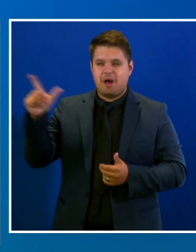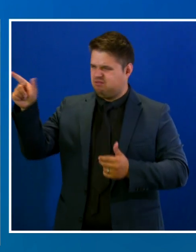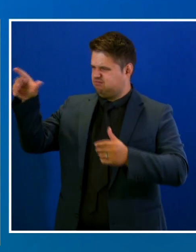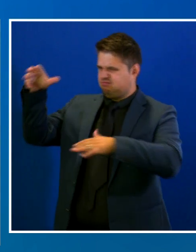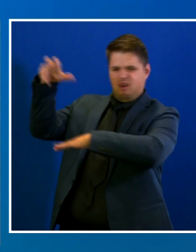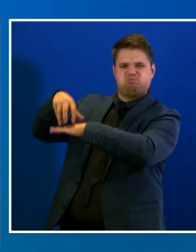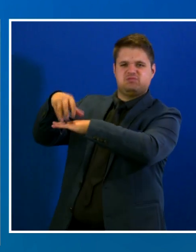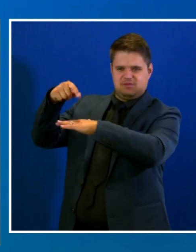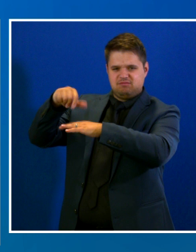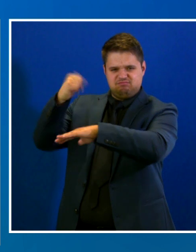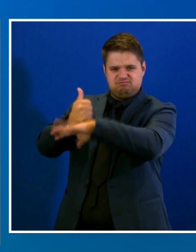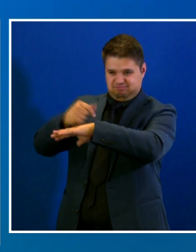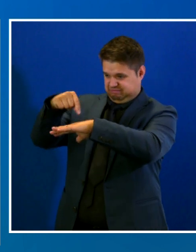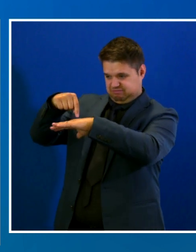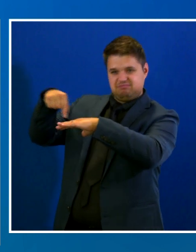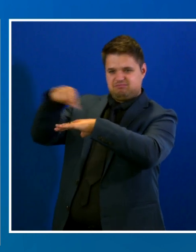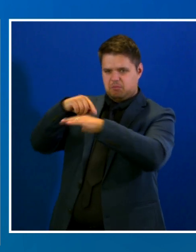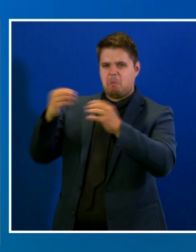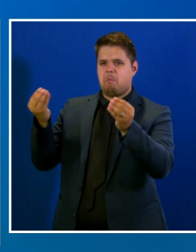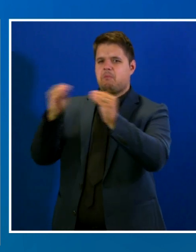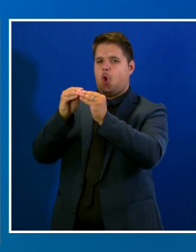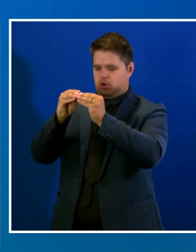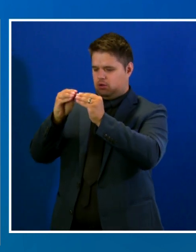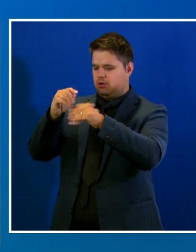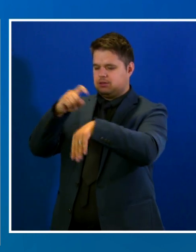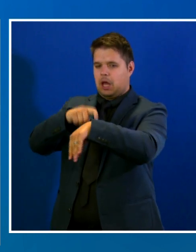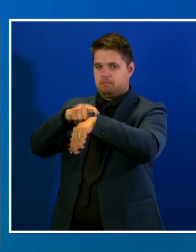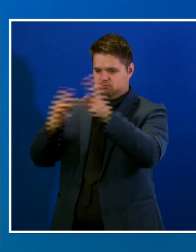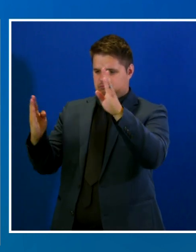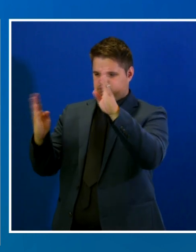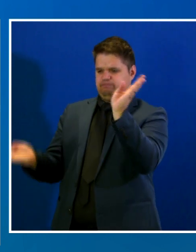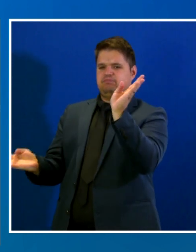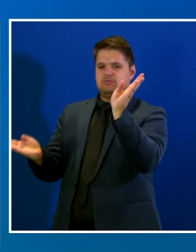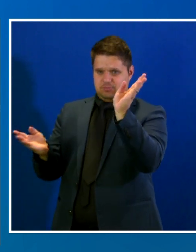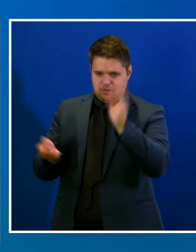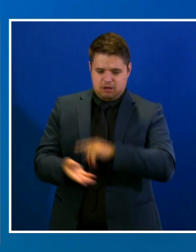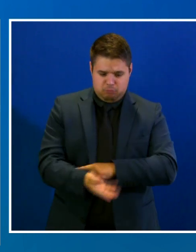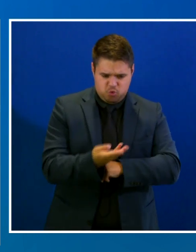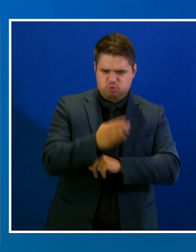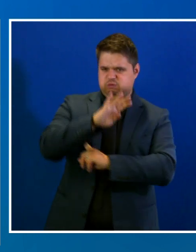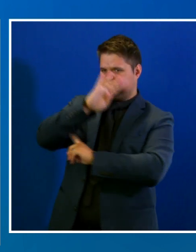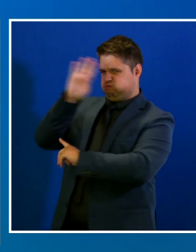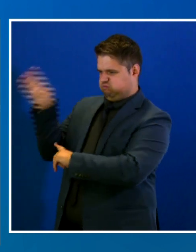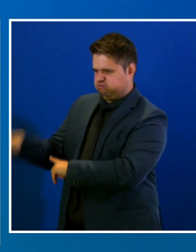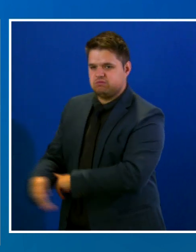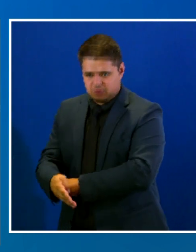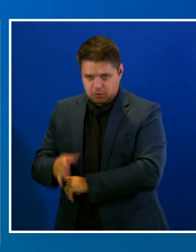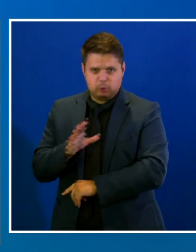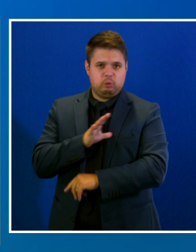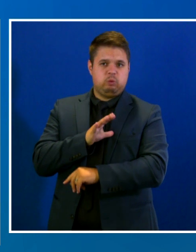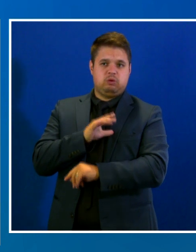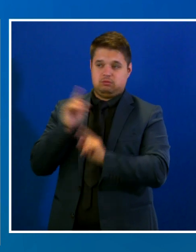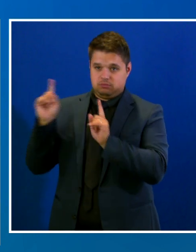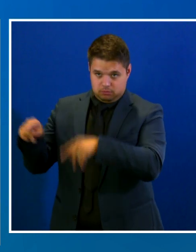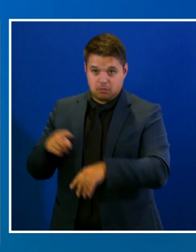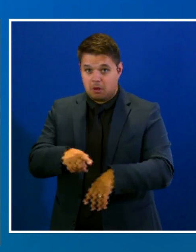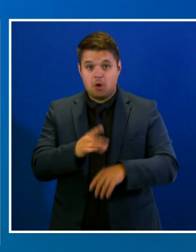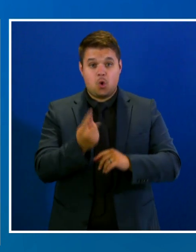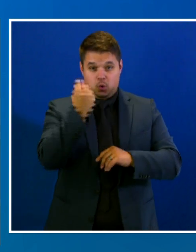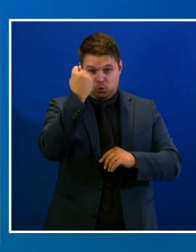easier. Every Tuesday, the site is now open from 8:30 a.m. until 7:30